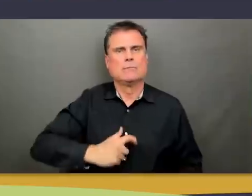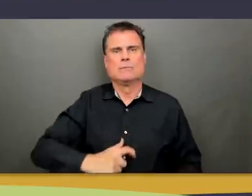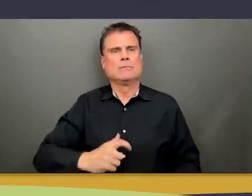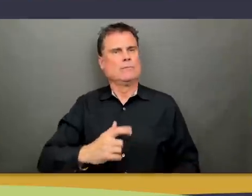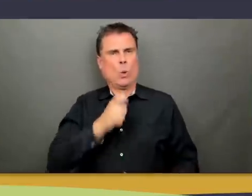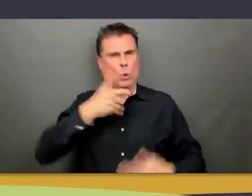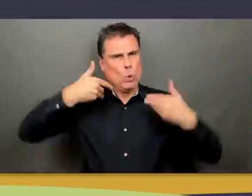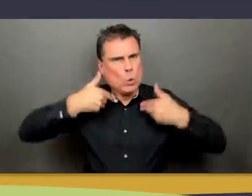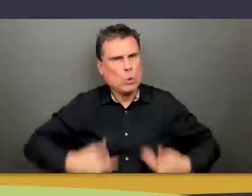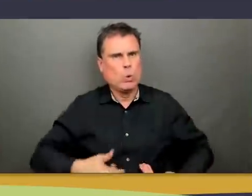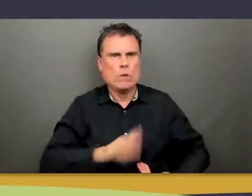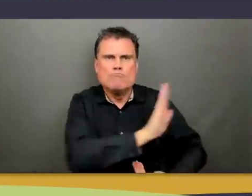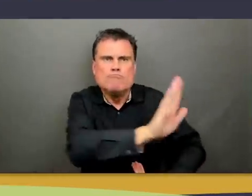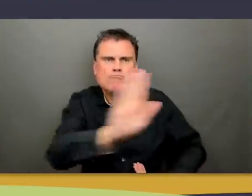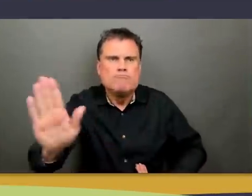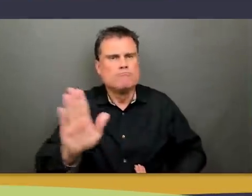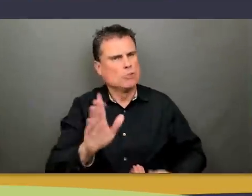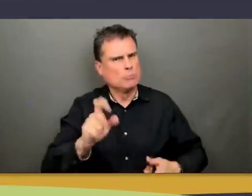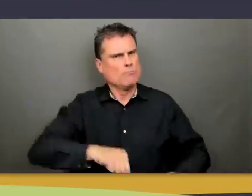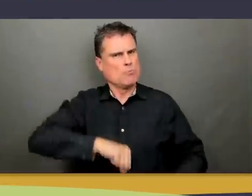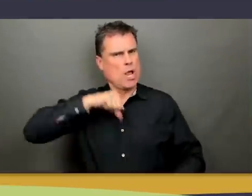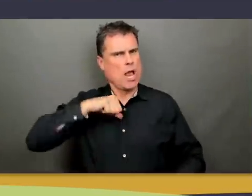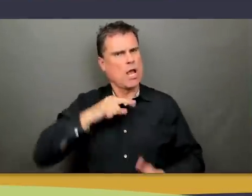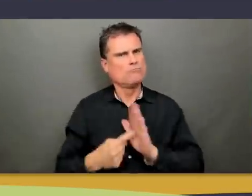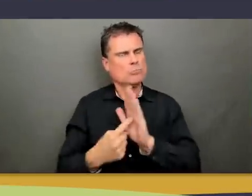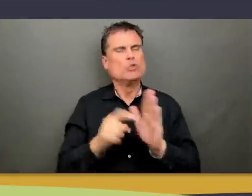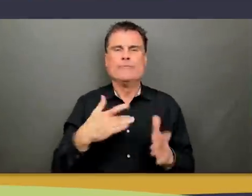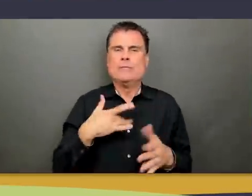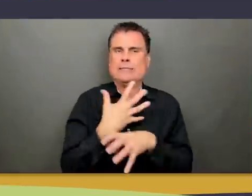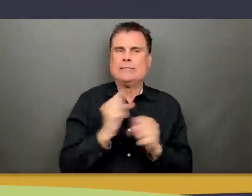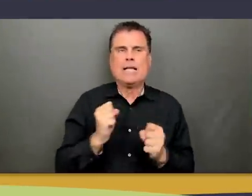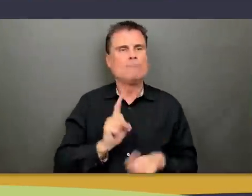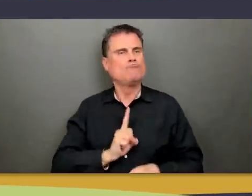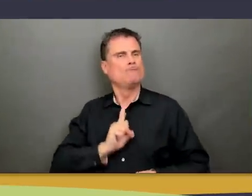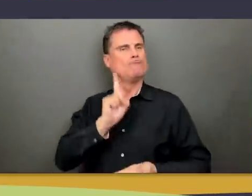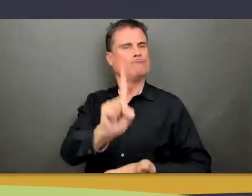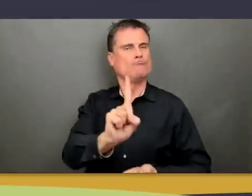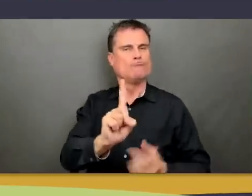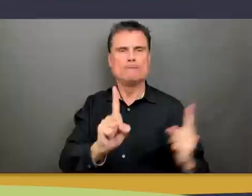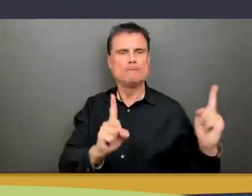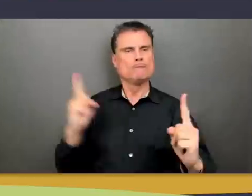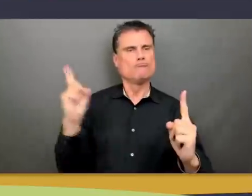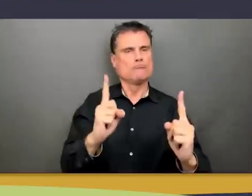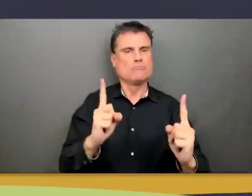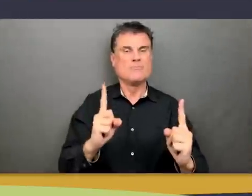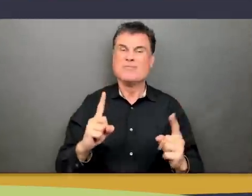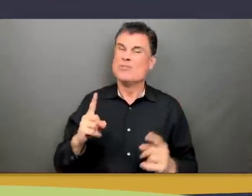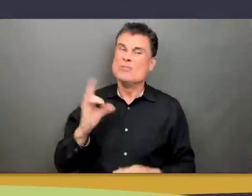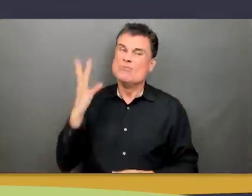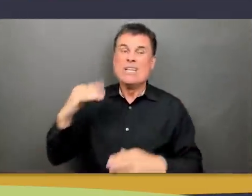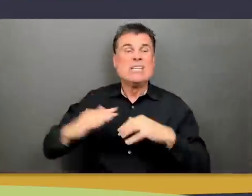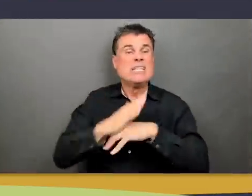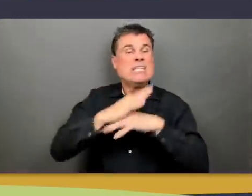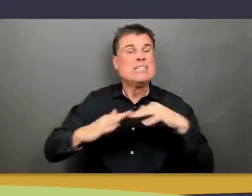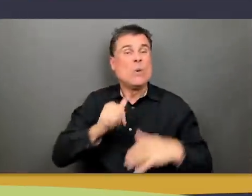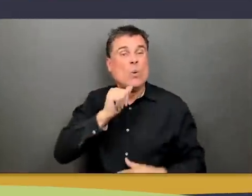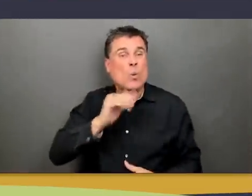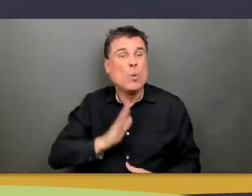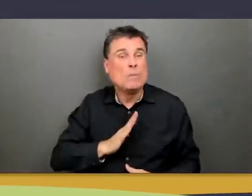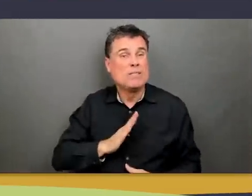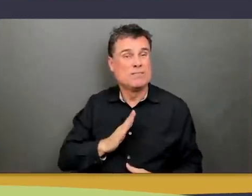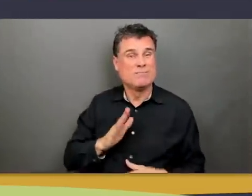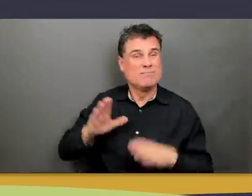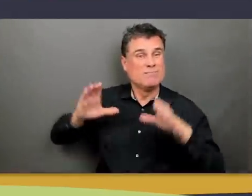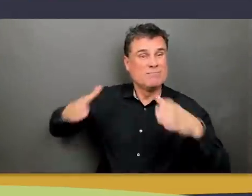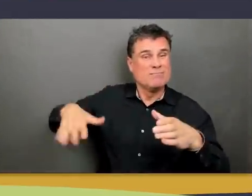the things that are going around with the growing number of missing and murdered Indigenous people, or, you know, the growing number of